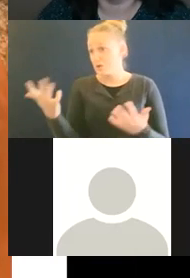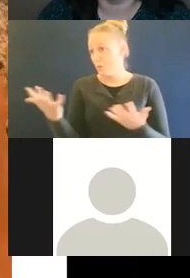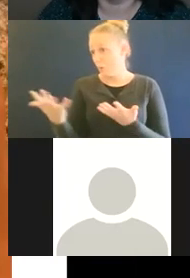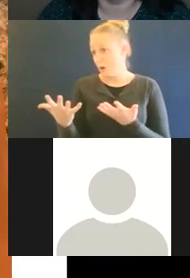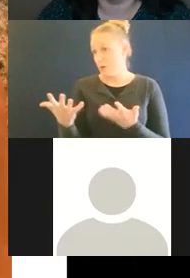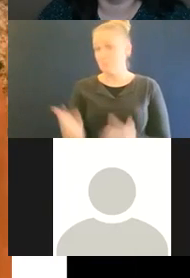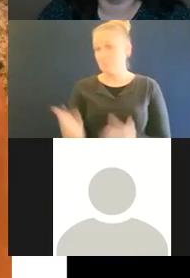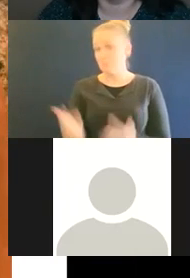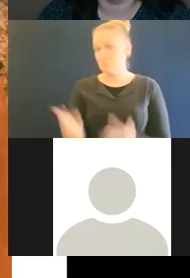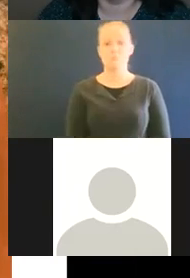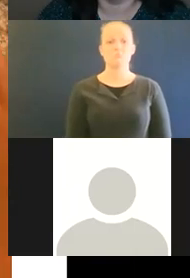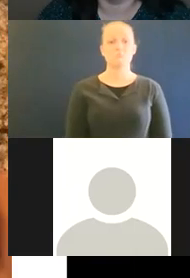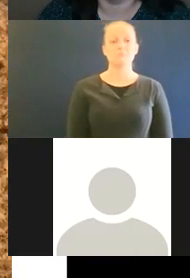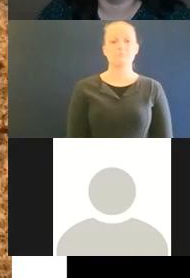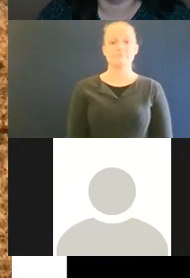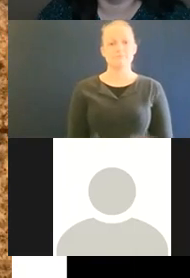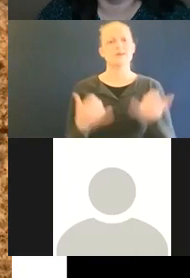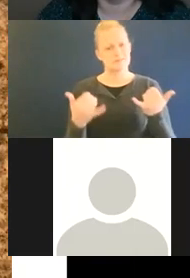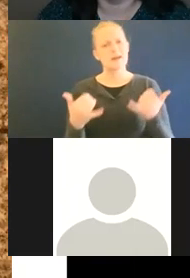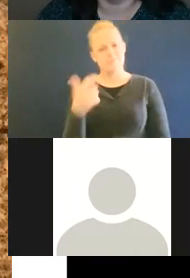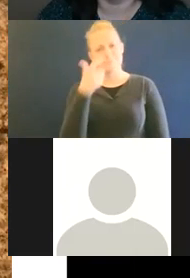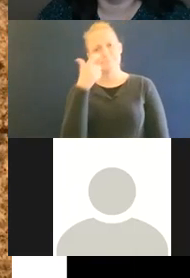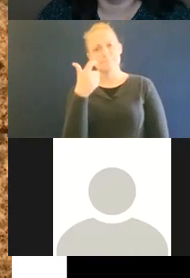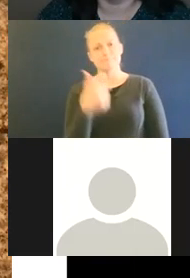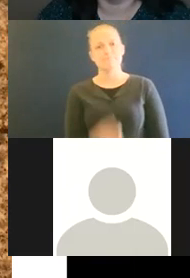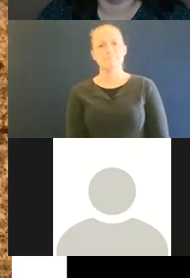Okay, let's watch that.